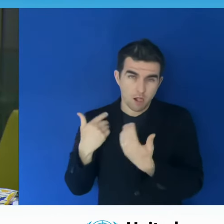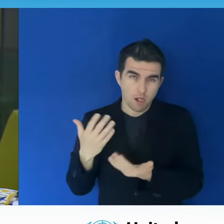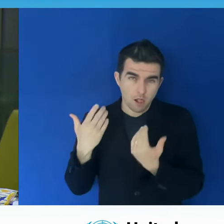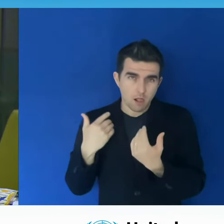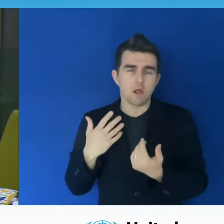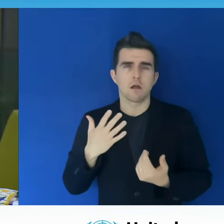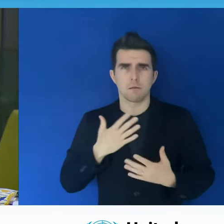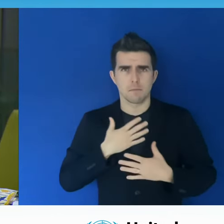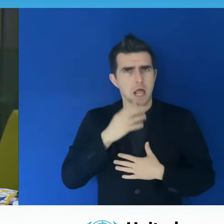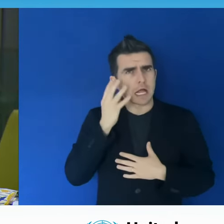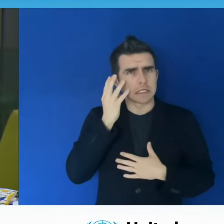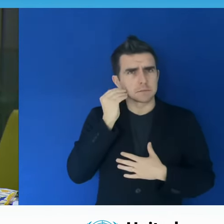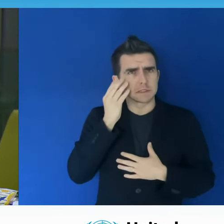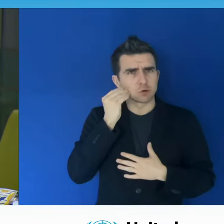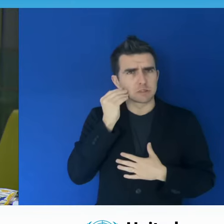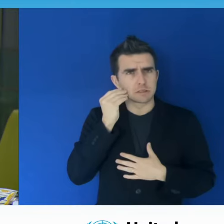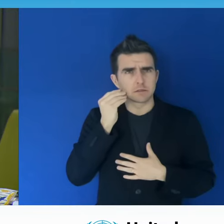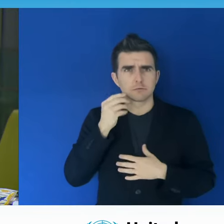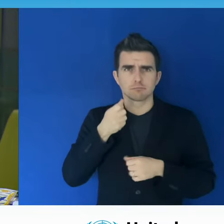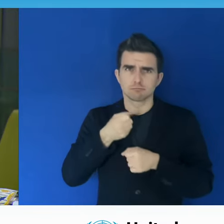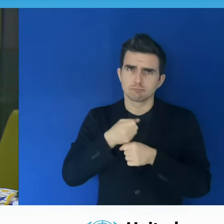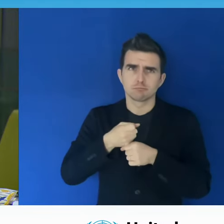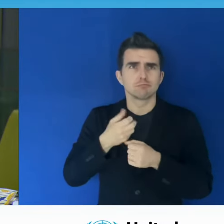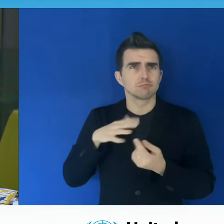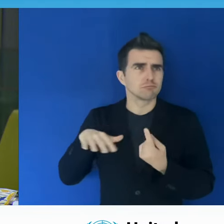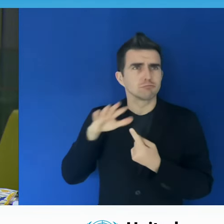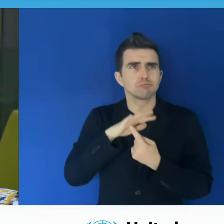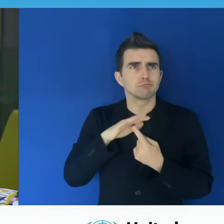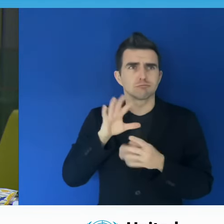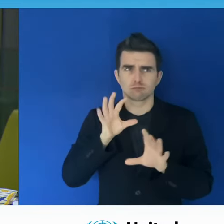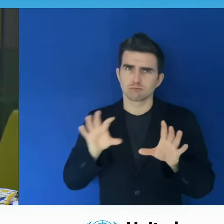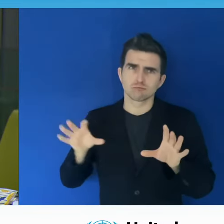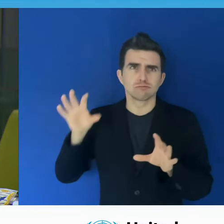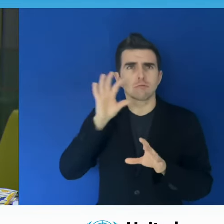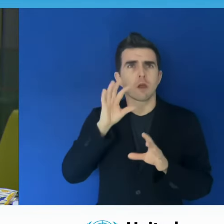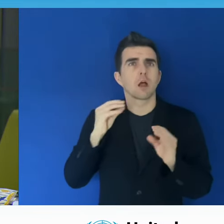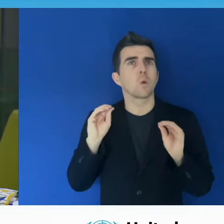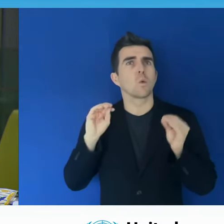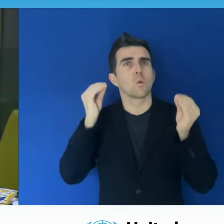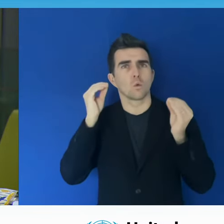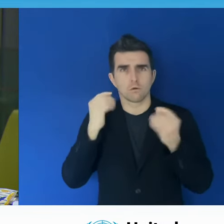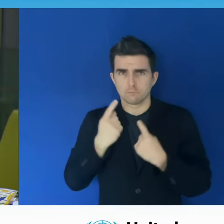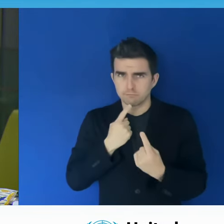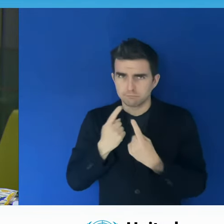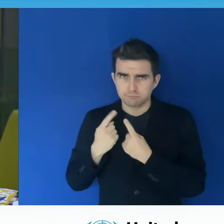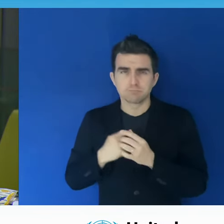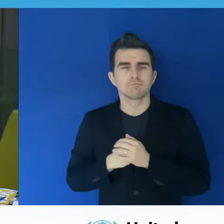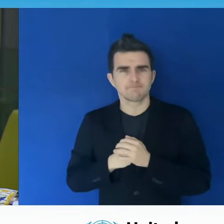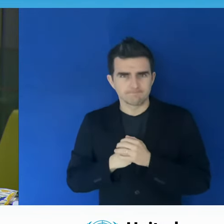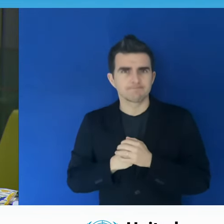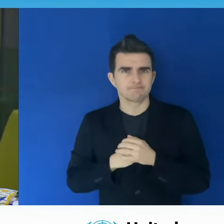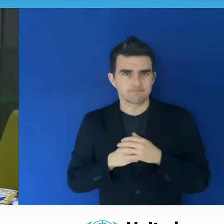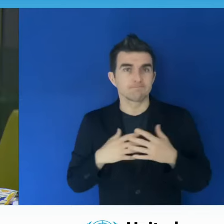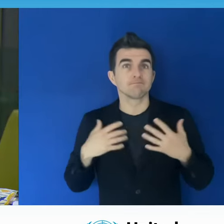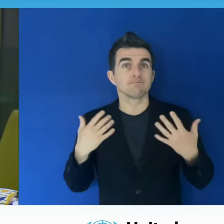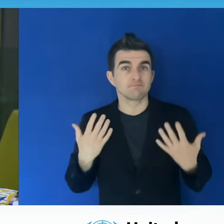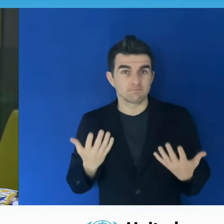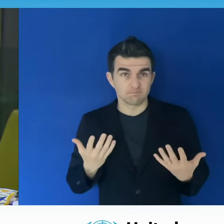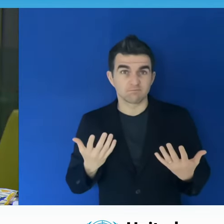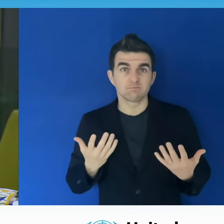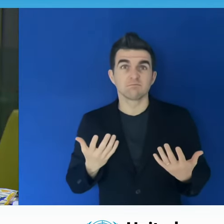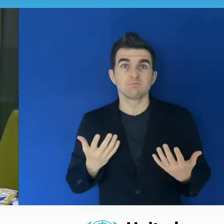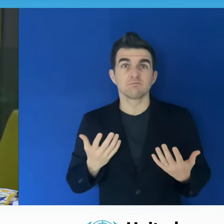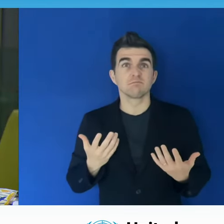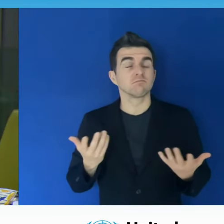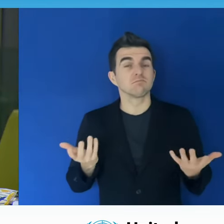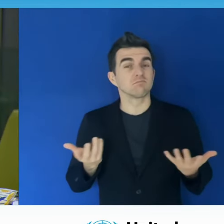the Ibero-American Youth Organization, that was a theme that came up constantly, a priority issue in many of the countries